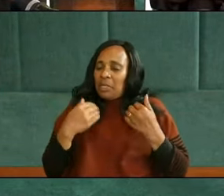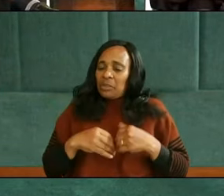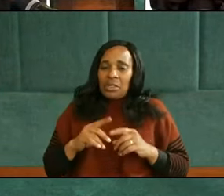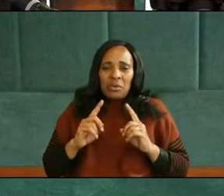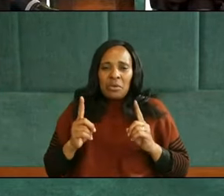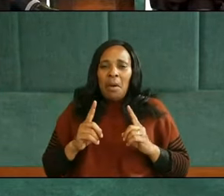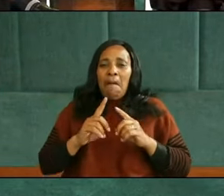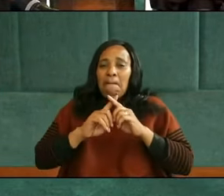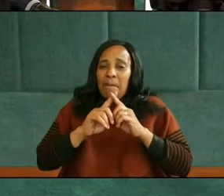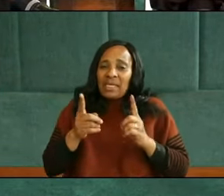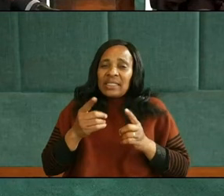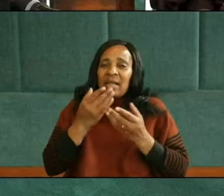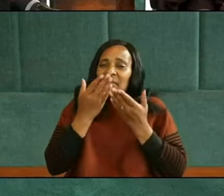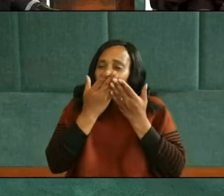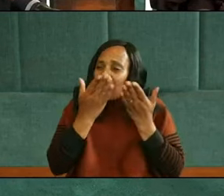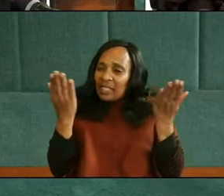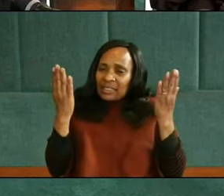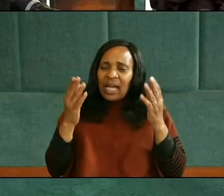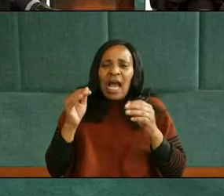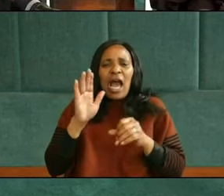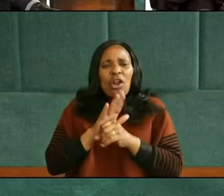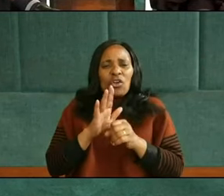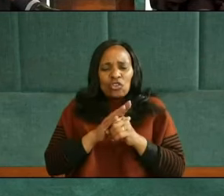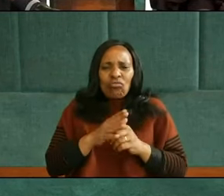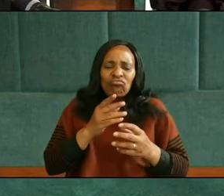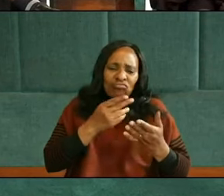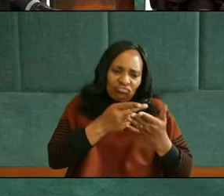though there is a lot of discussion and